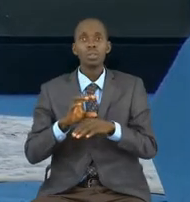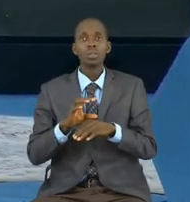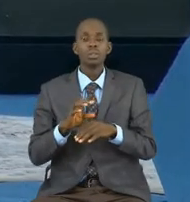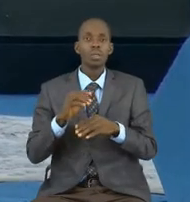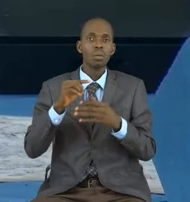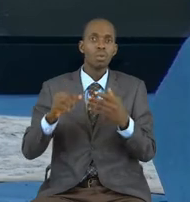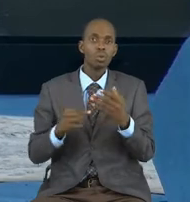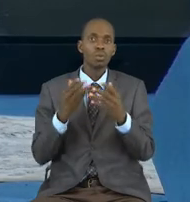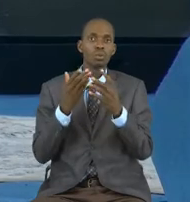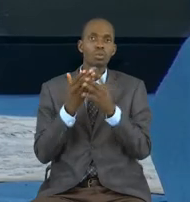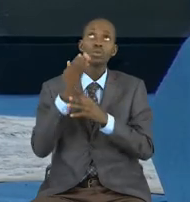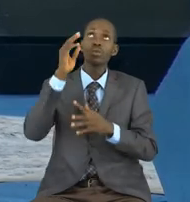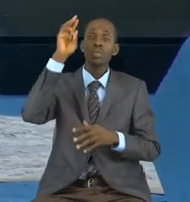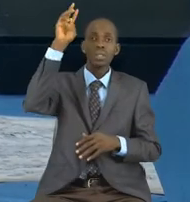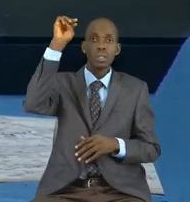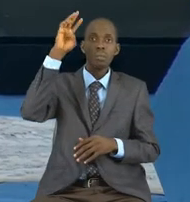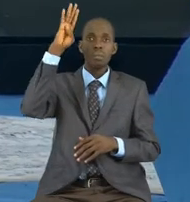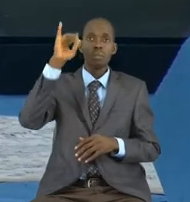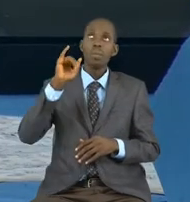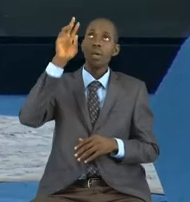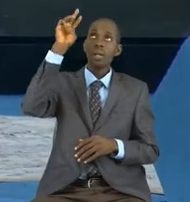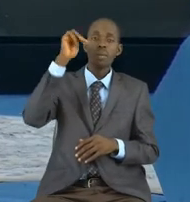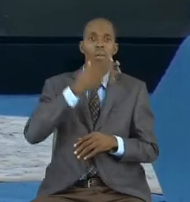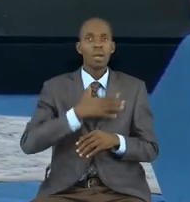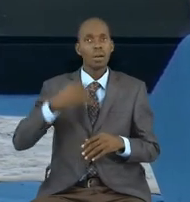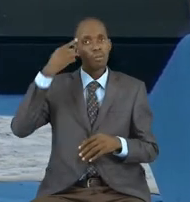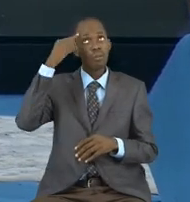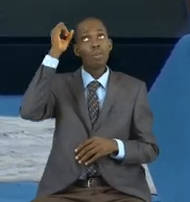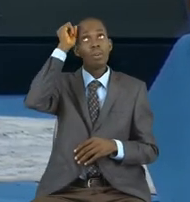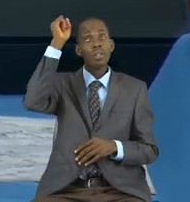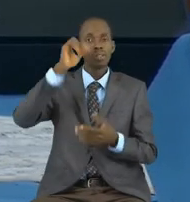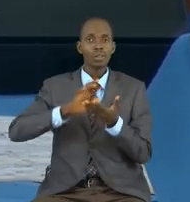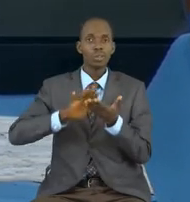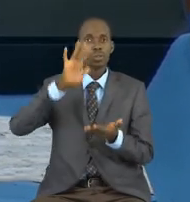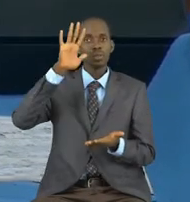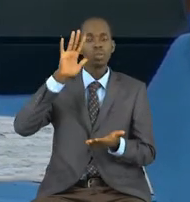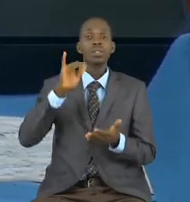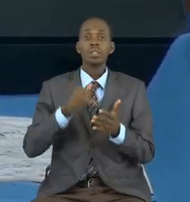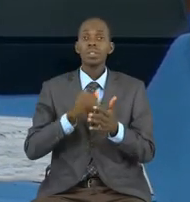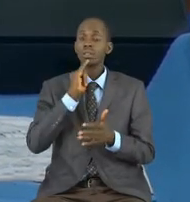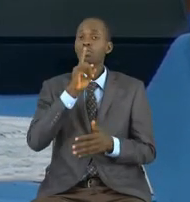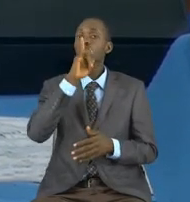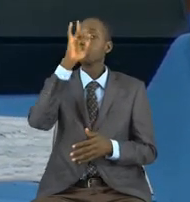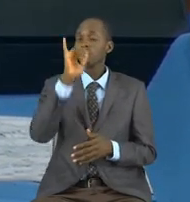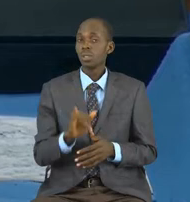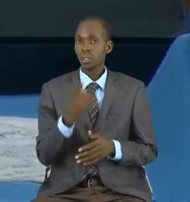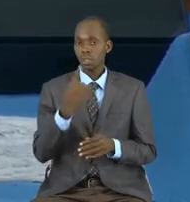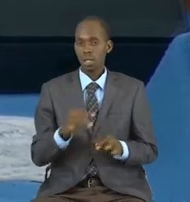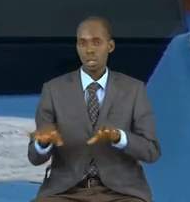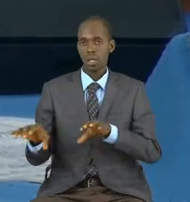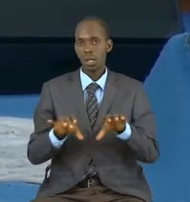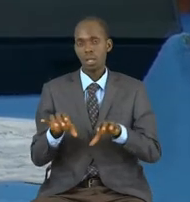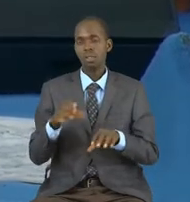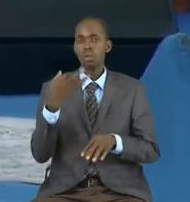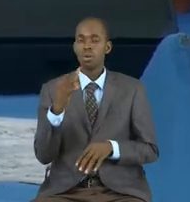by him, and for his glory. So it's actually the Acts of Christ. Not only